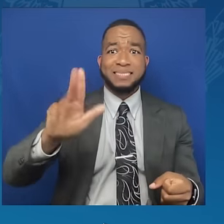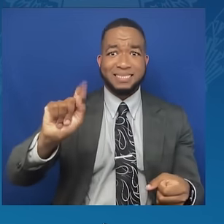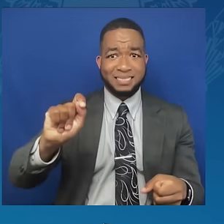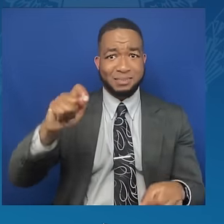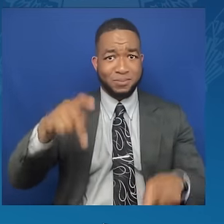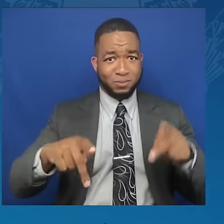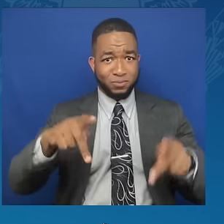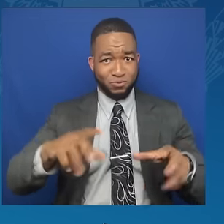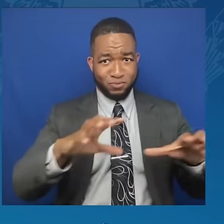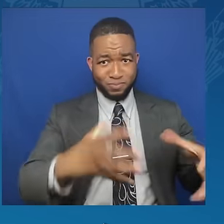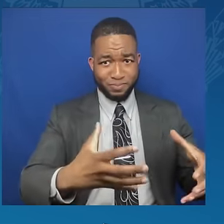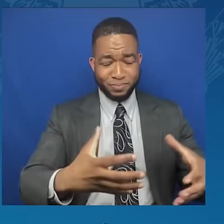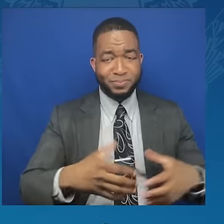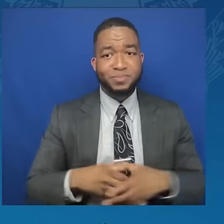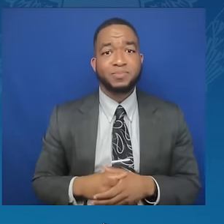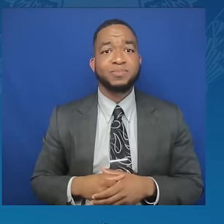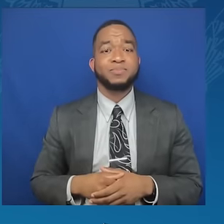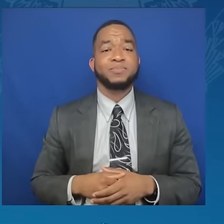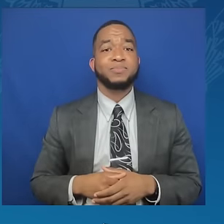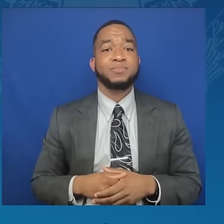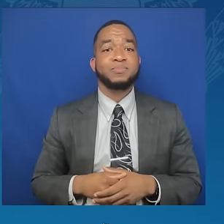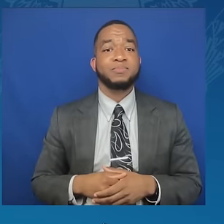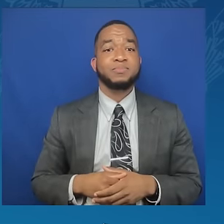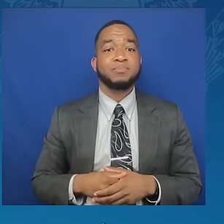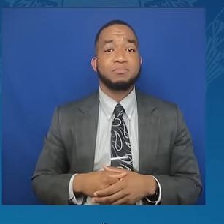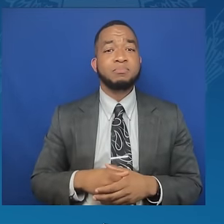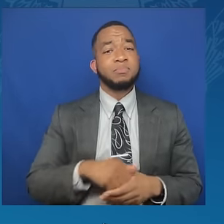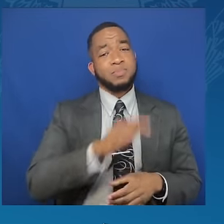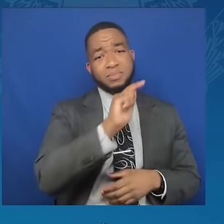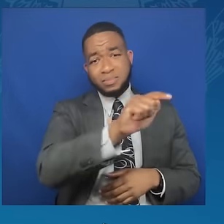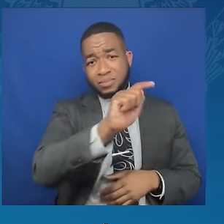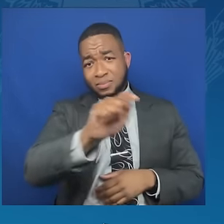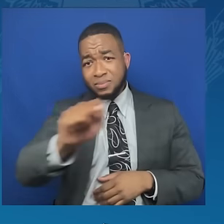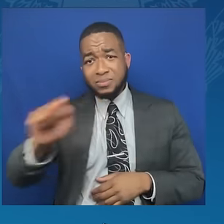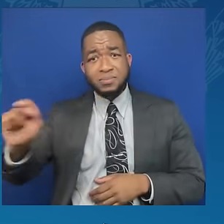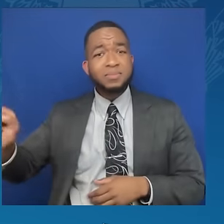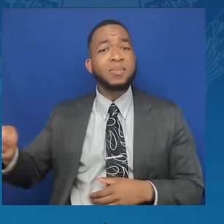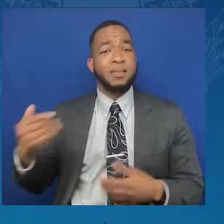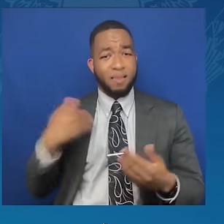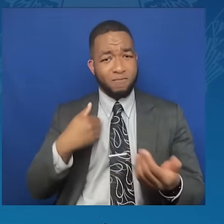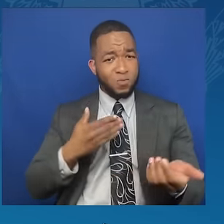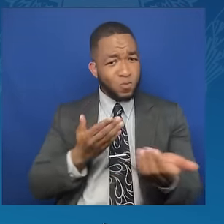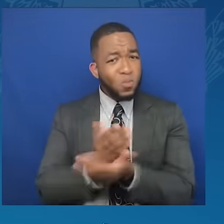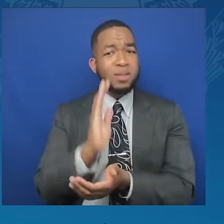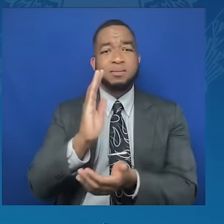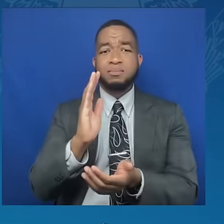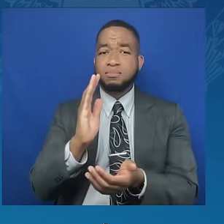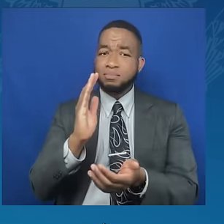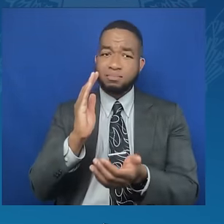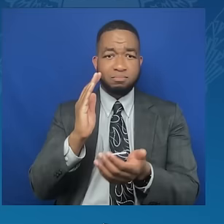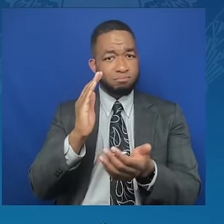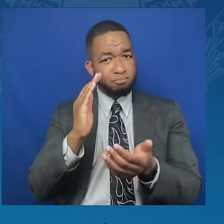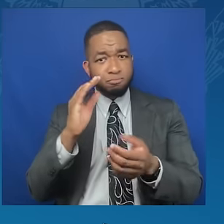learn and acknowledge our country's true and full history.